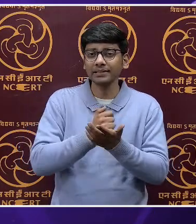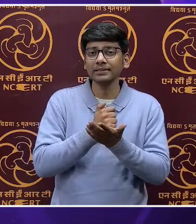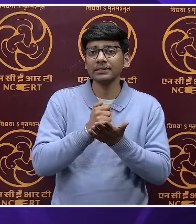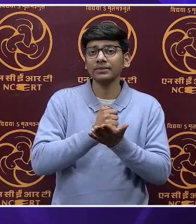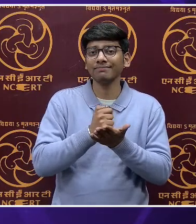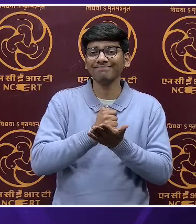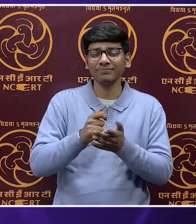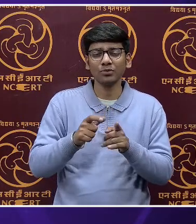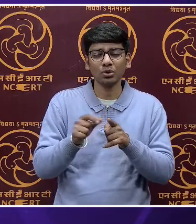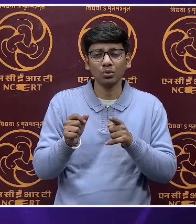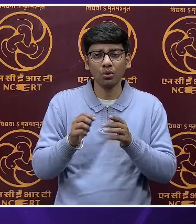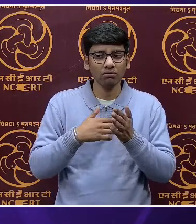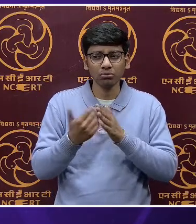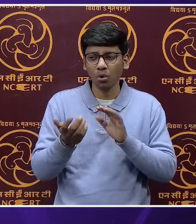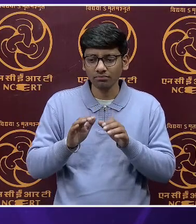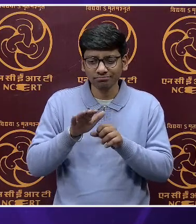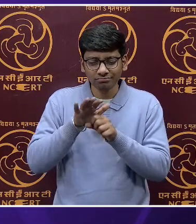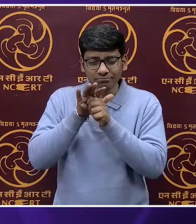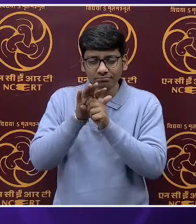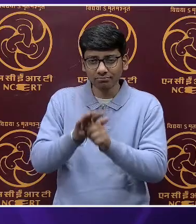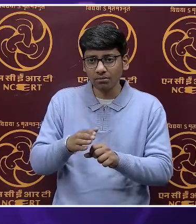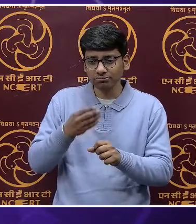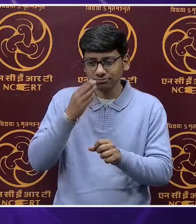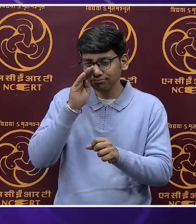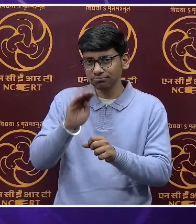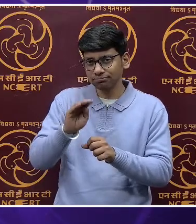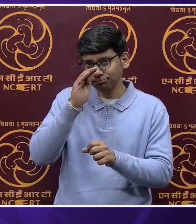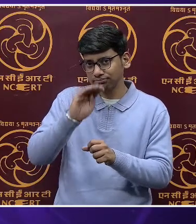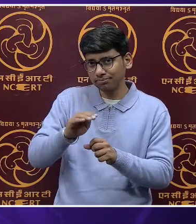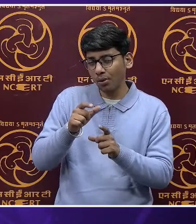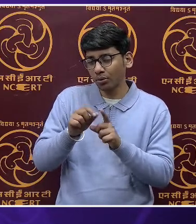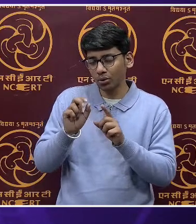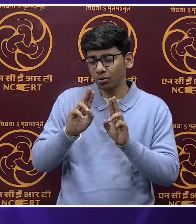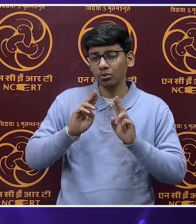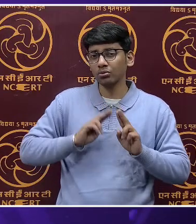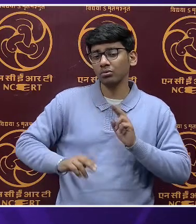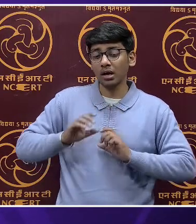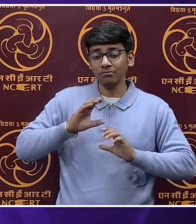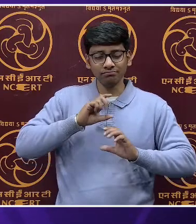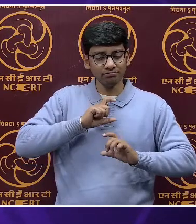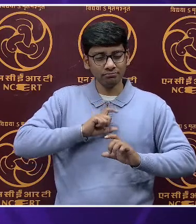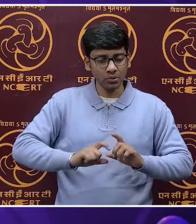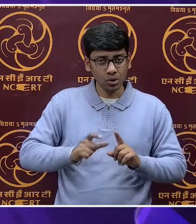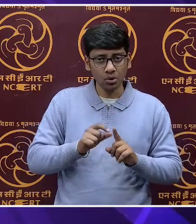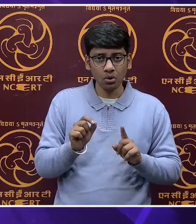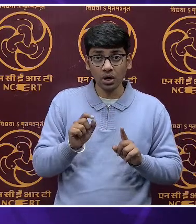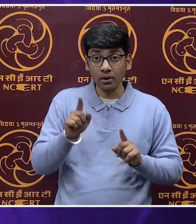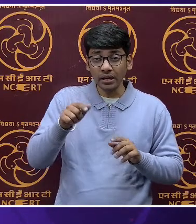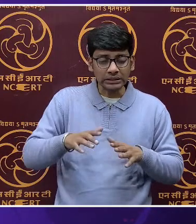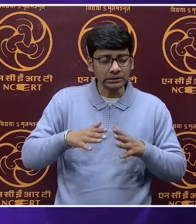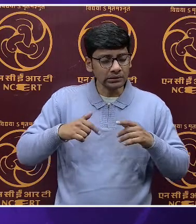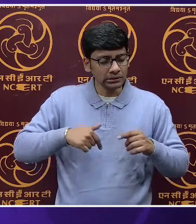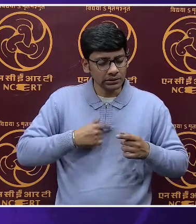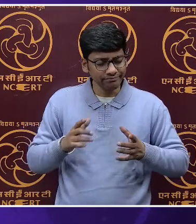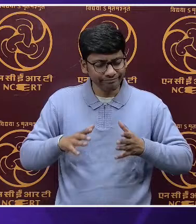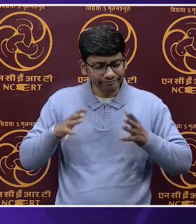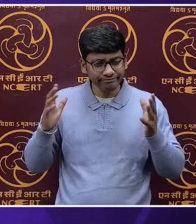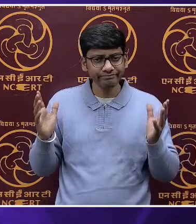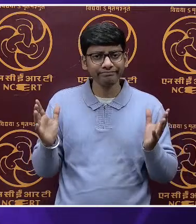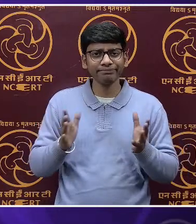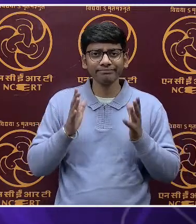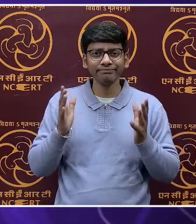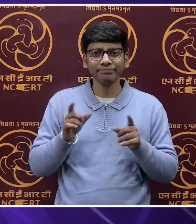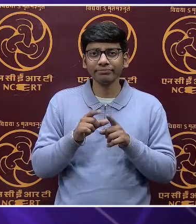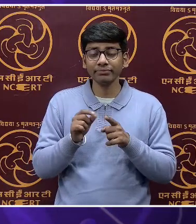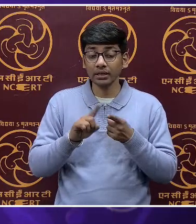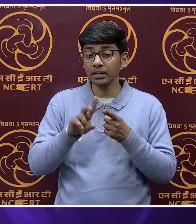every discouragement. And then I would again like to bring about the attention of our viewers to one beautiful sentence that